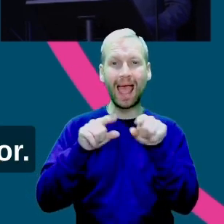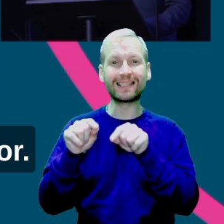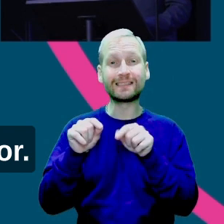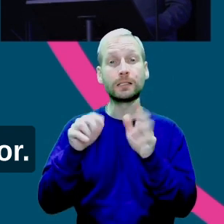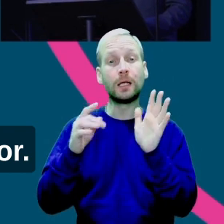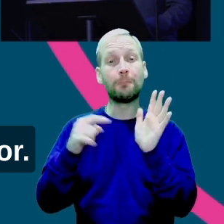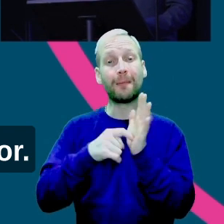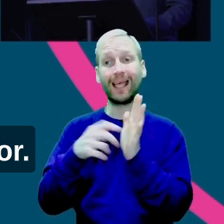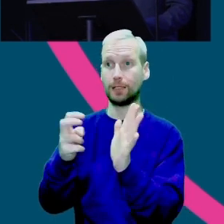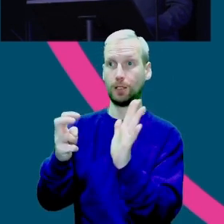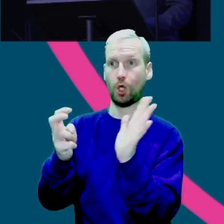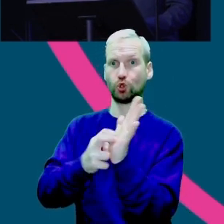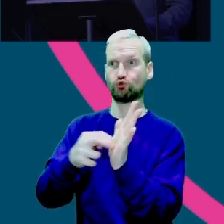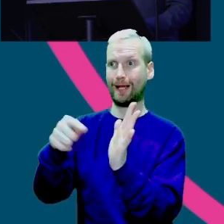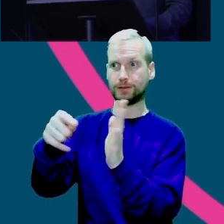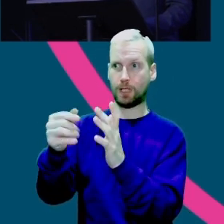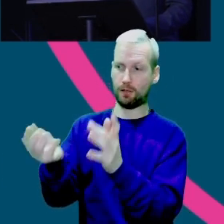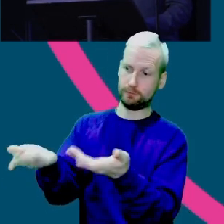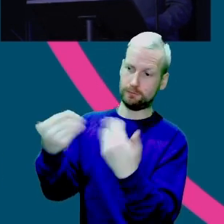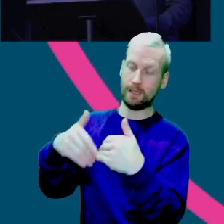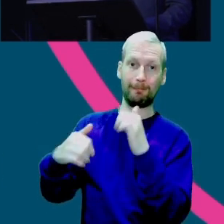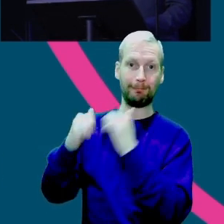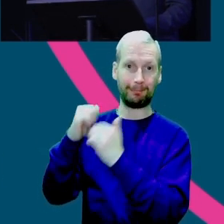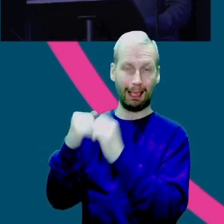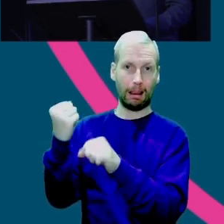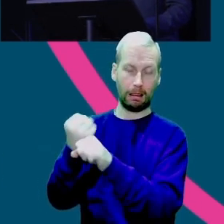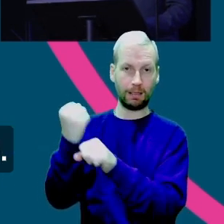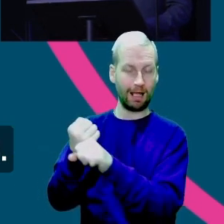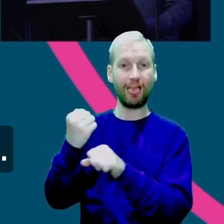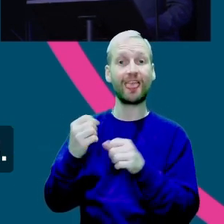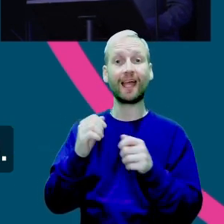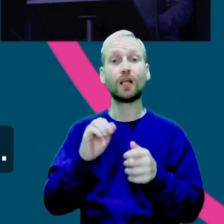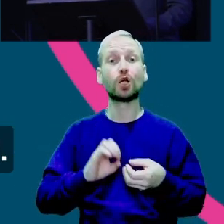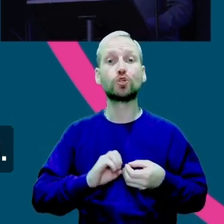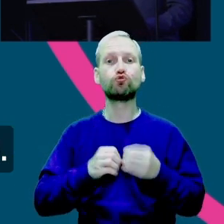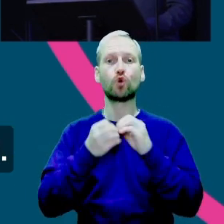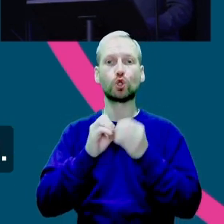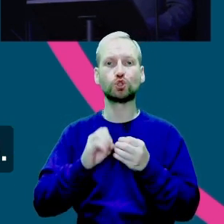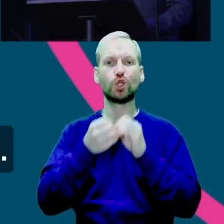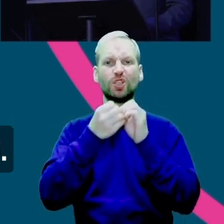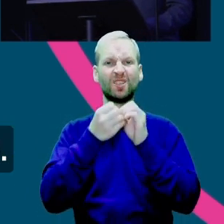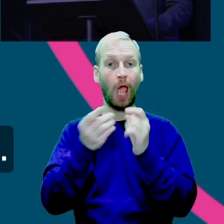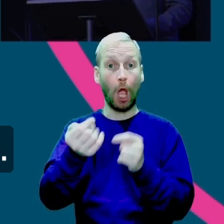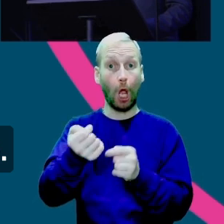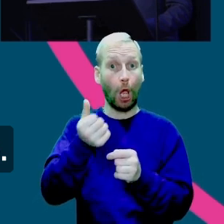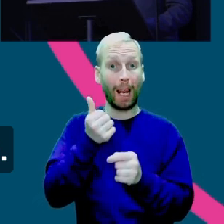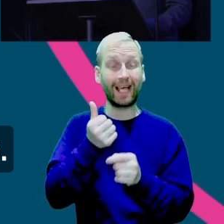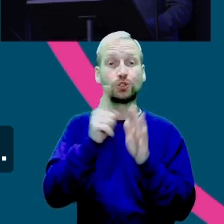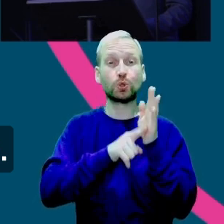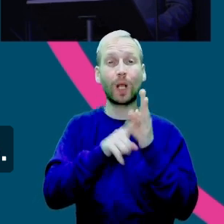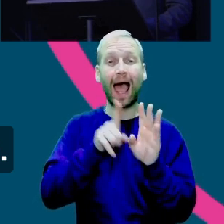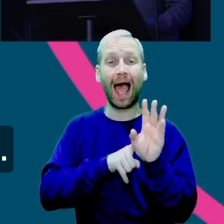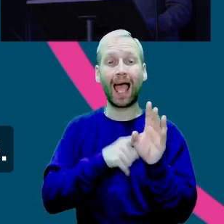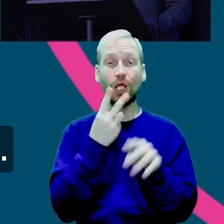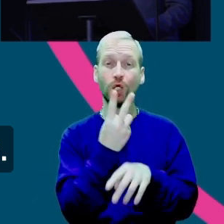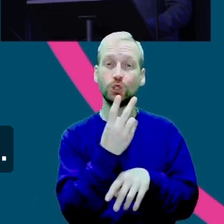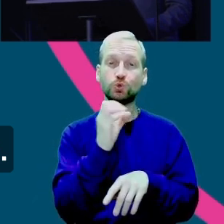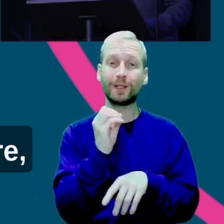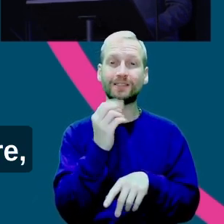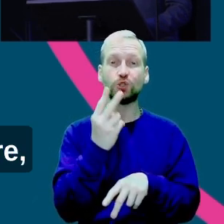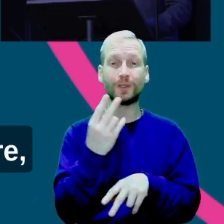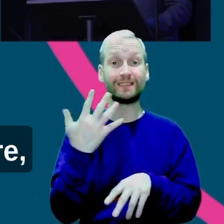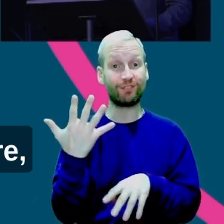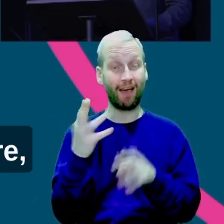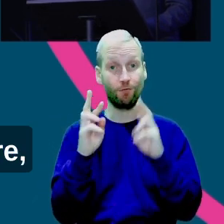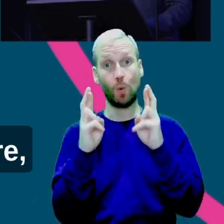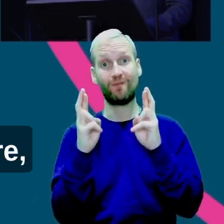main contractor. Then we start potentially construction, potentially we're thinking as early as July 2025.